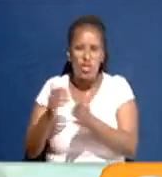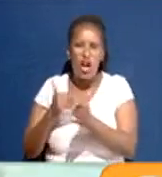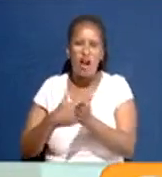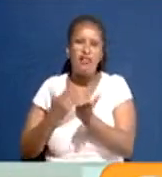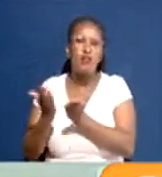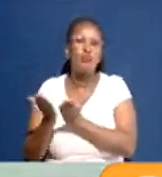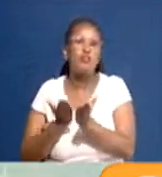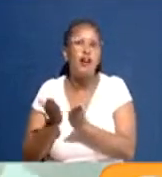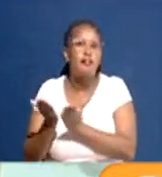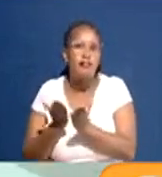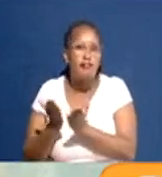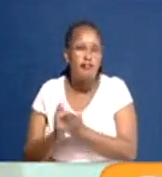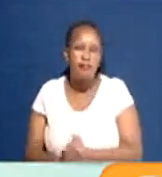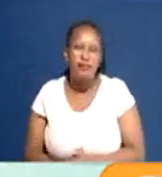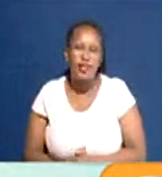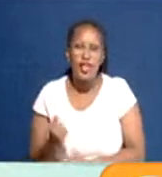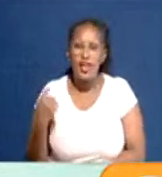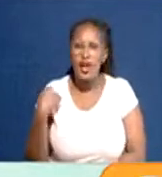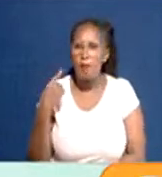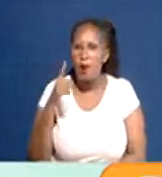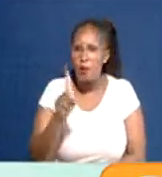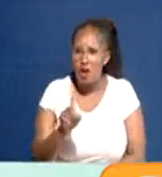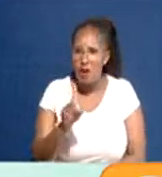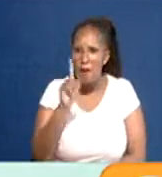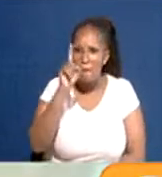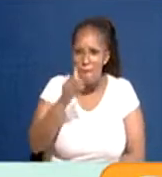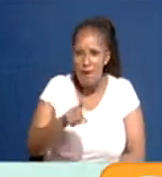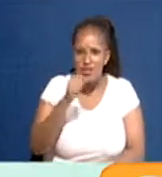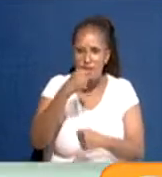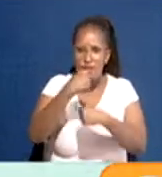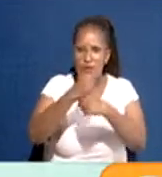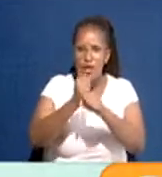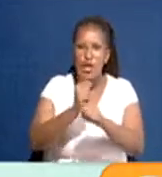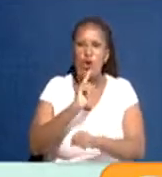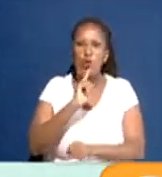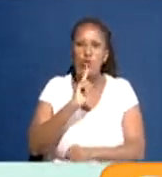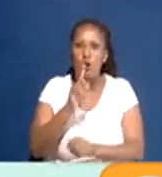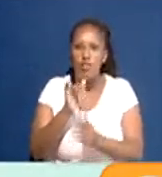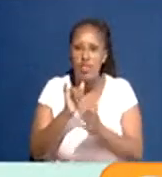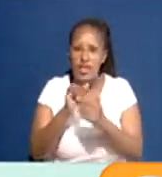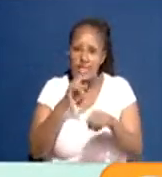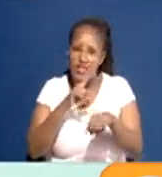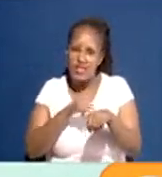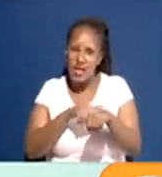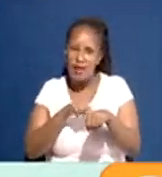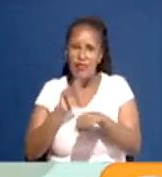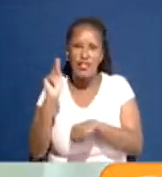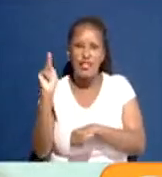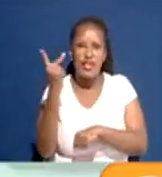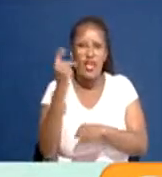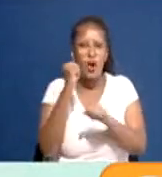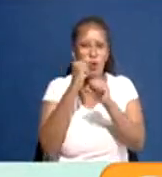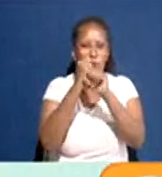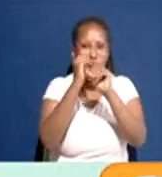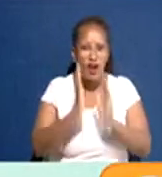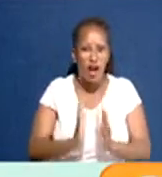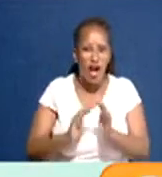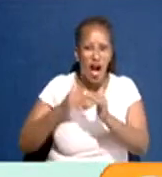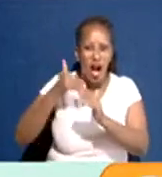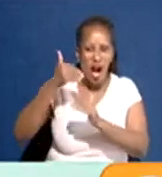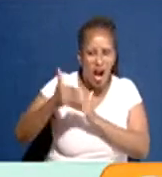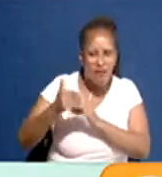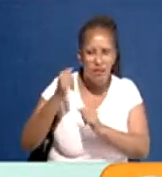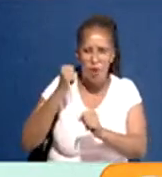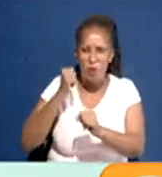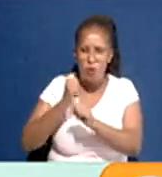serve. Number one, we must make sure that when the Kenyan worker, after working